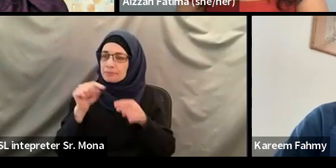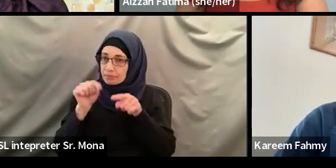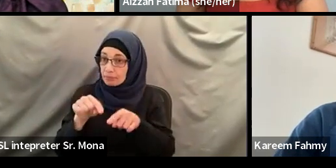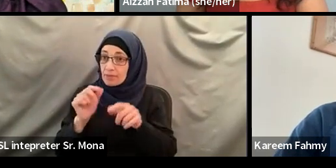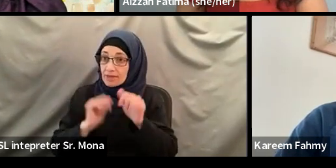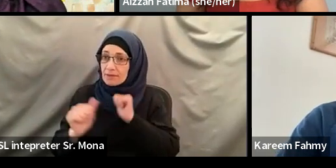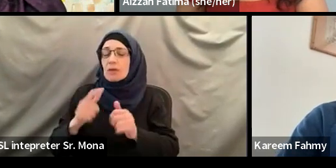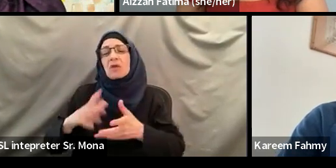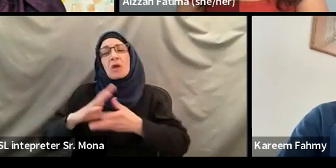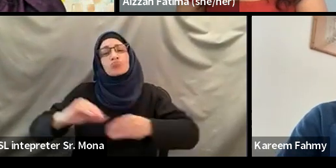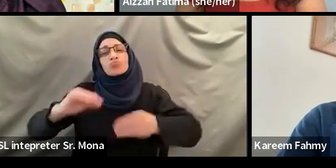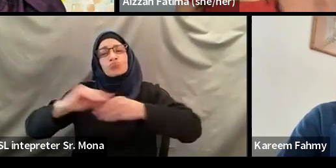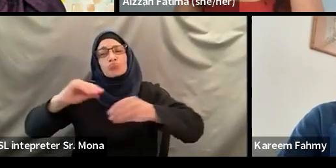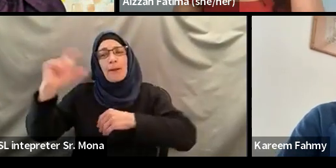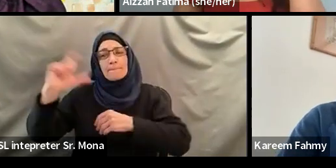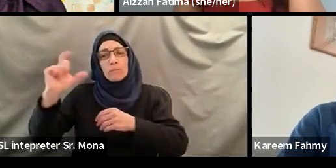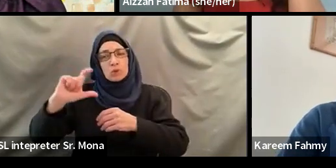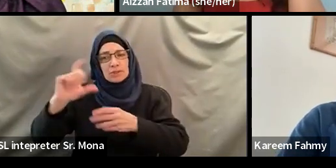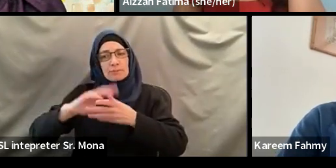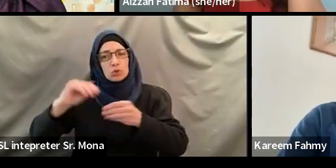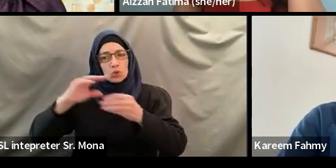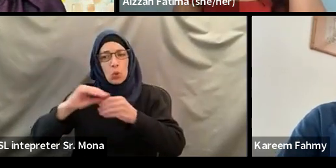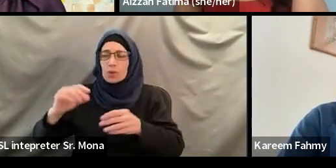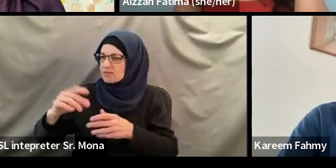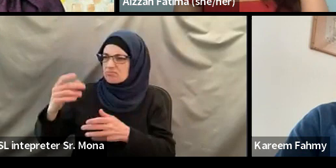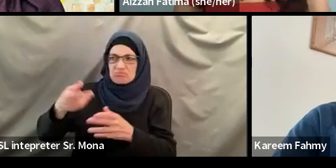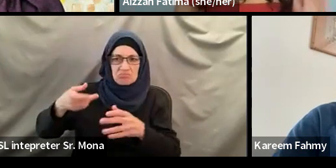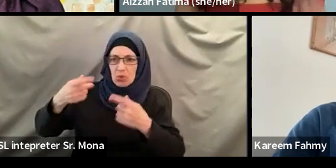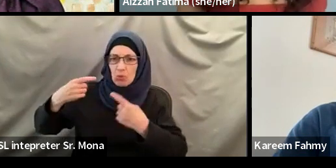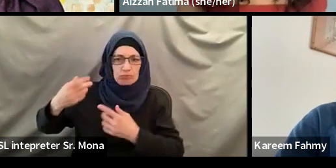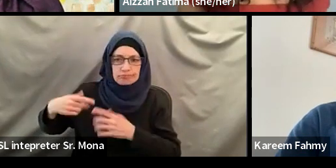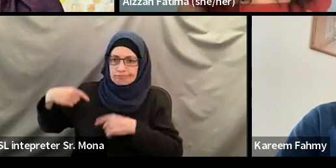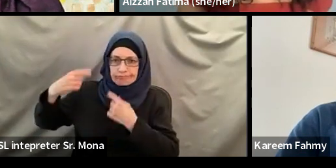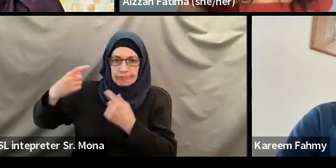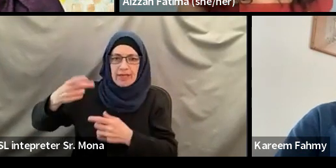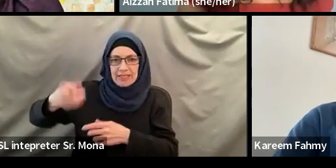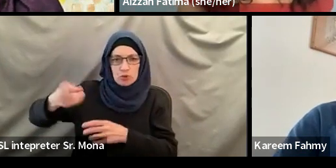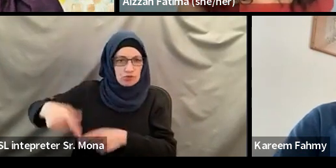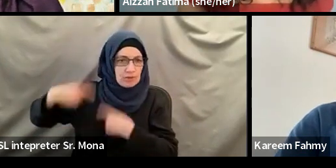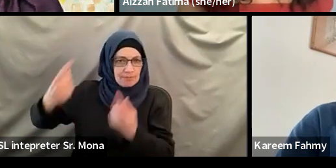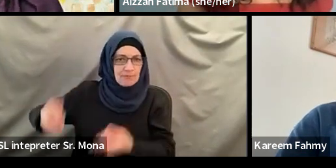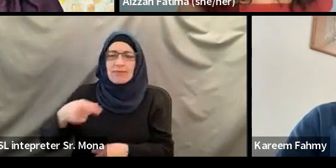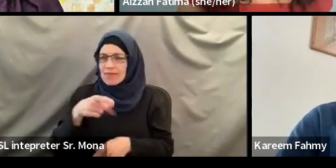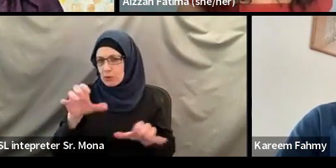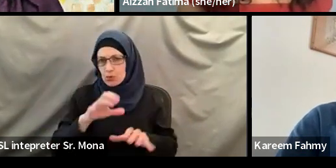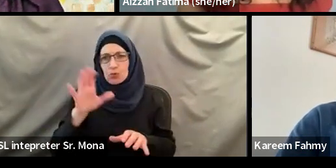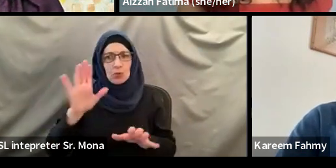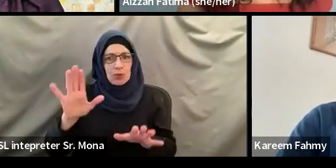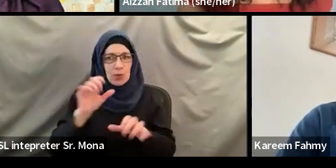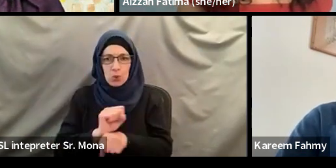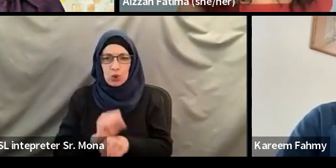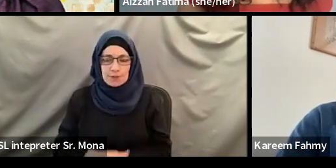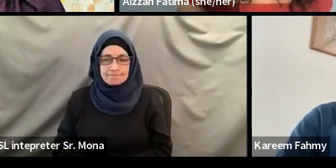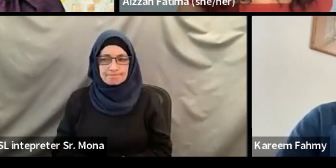Muslim stories throughout Muslim history. And there's somebody who do great work.